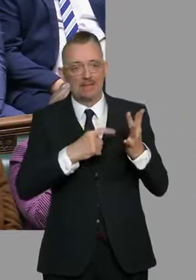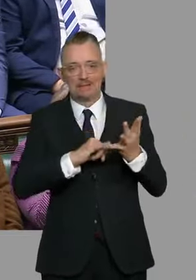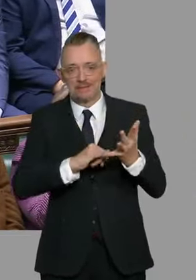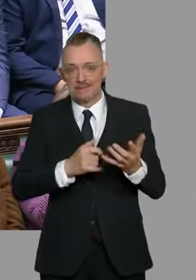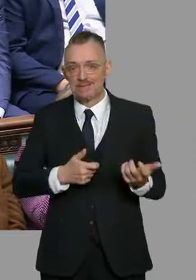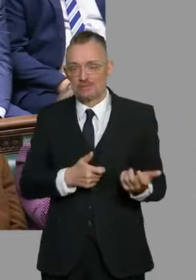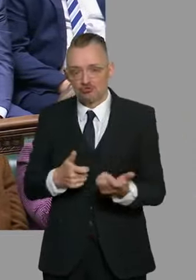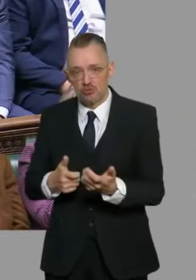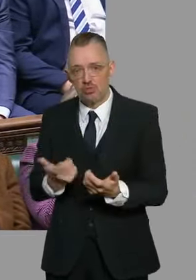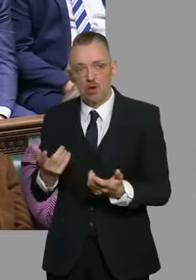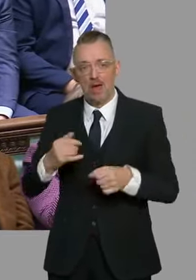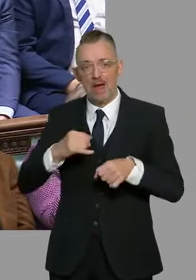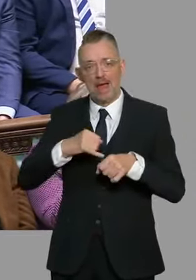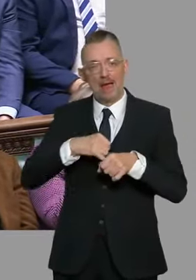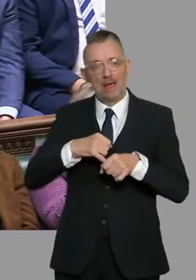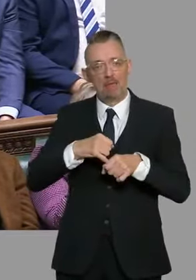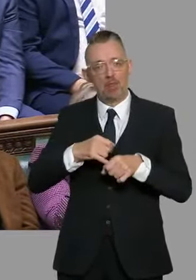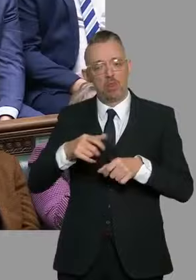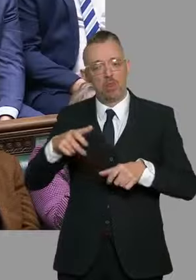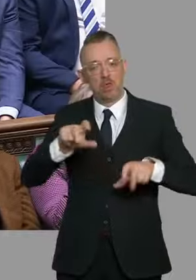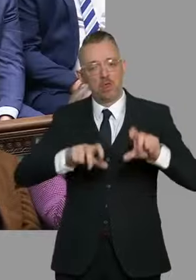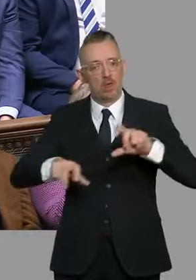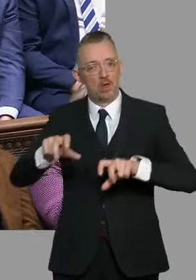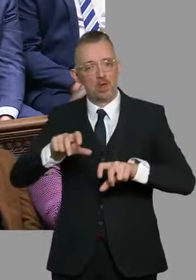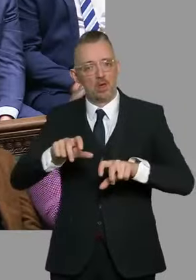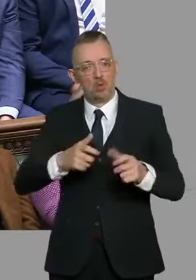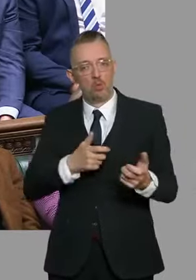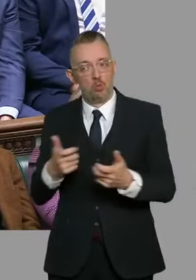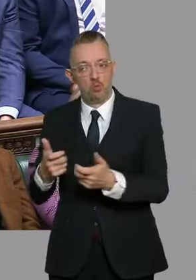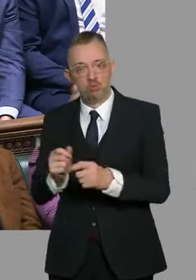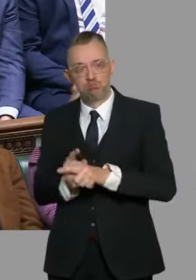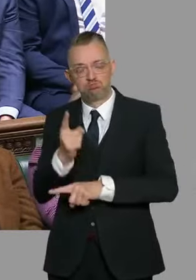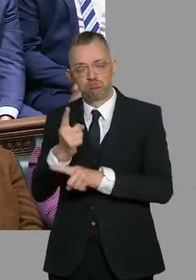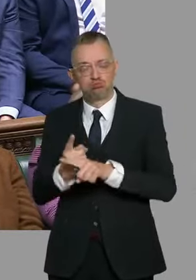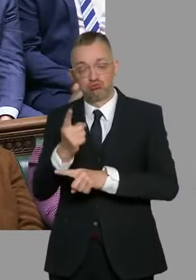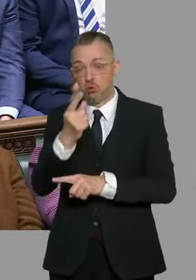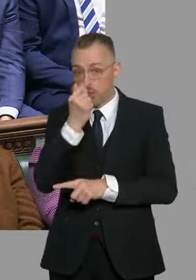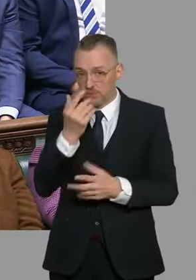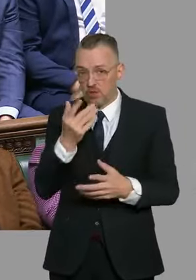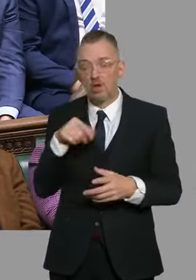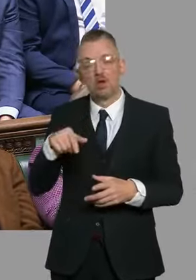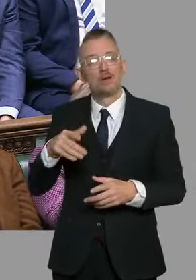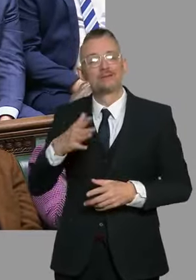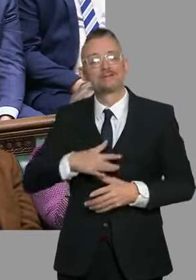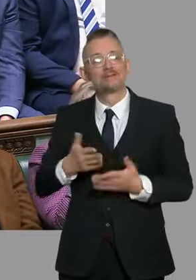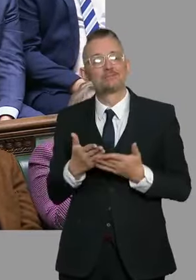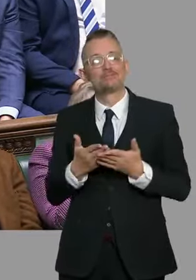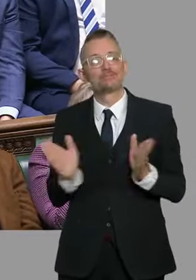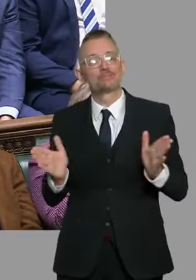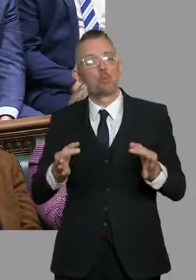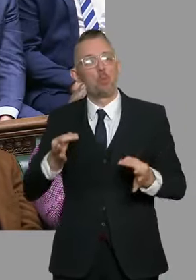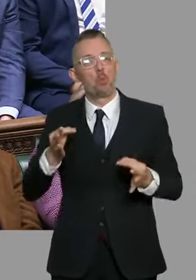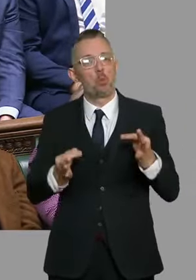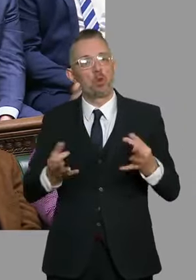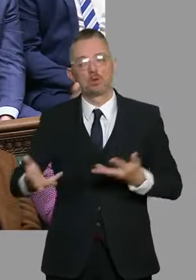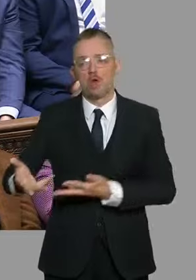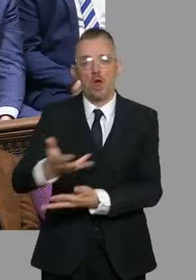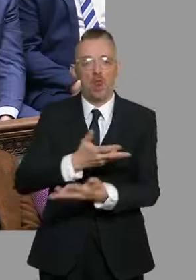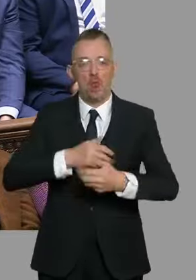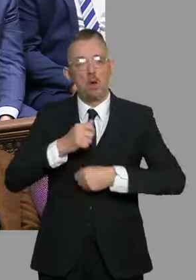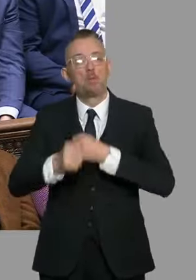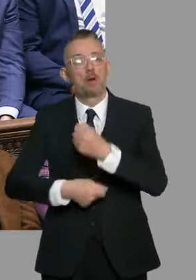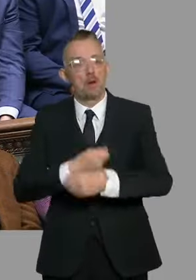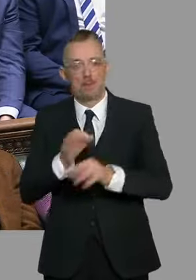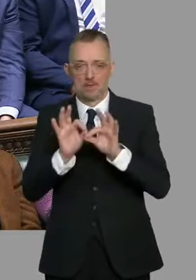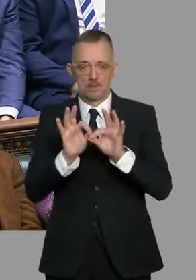an open political process can bring peace and stability, but that will require the full backing of the